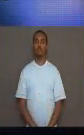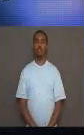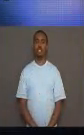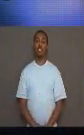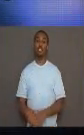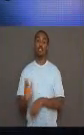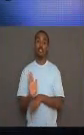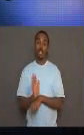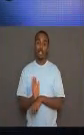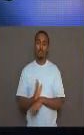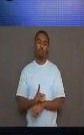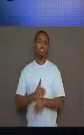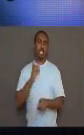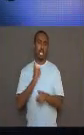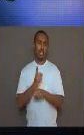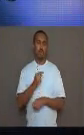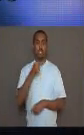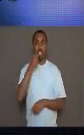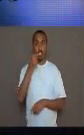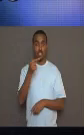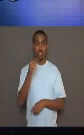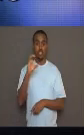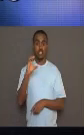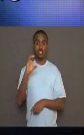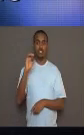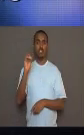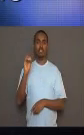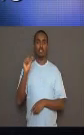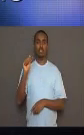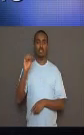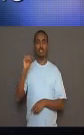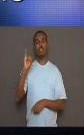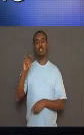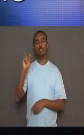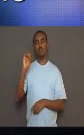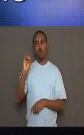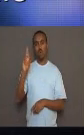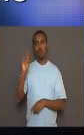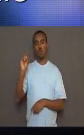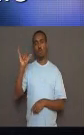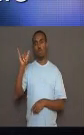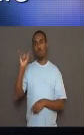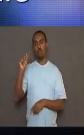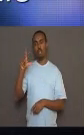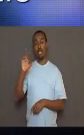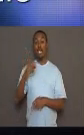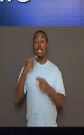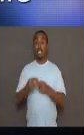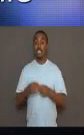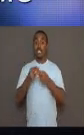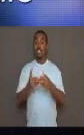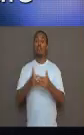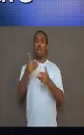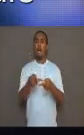The film is actually called Casino Royale. It is named after the